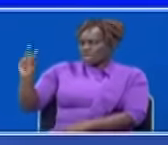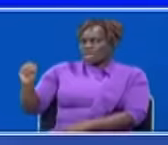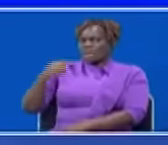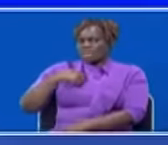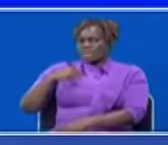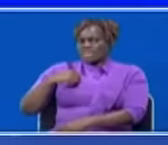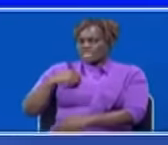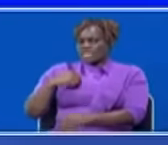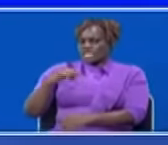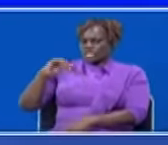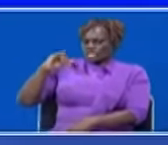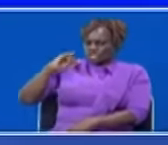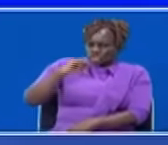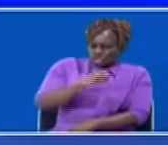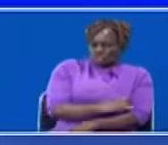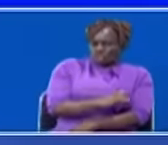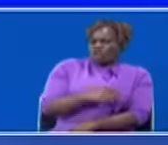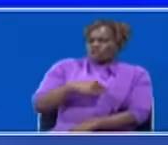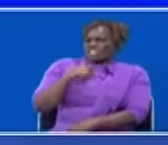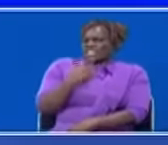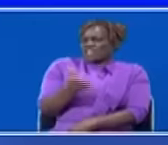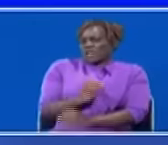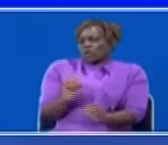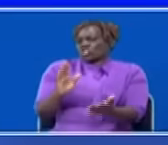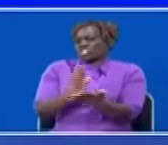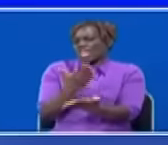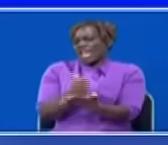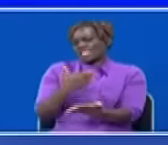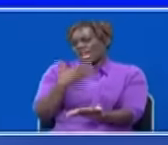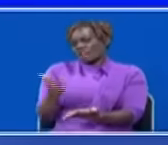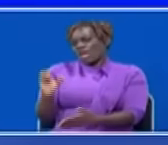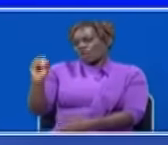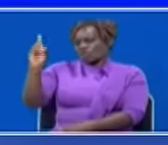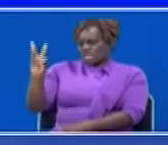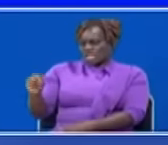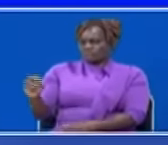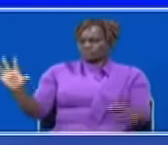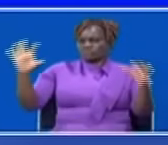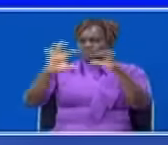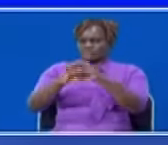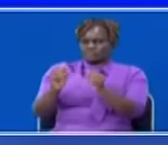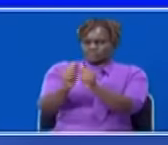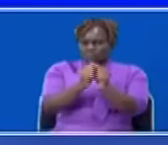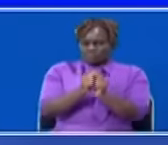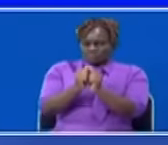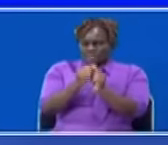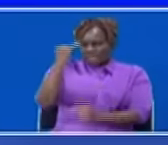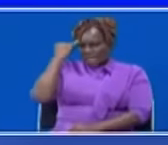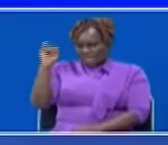member of ODM. I'm yeah. not a guest in ODM. Uh-huh. I'm a shareholder in ODM. And something brought us together, certain high